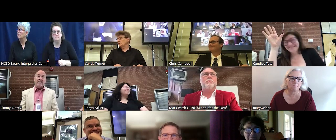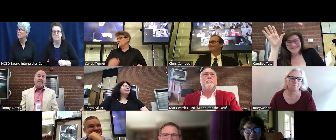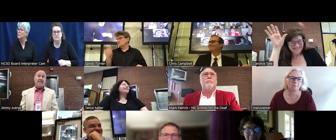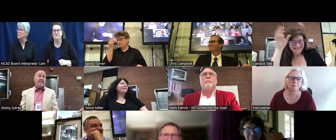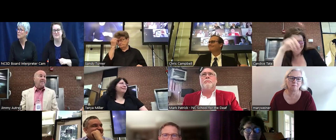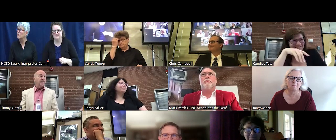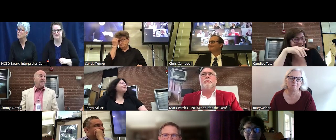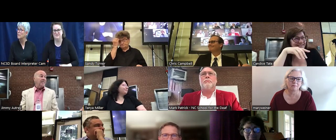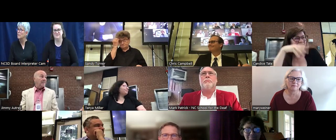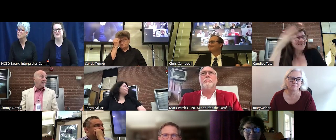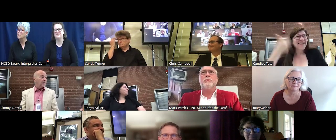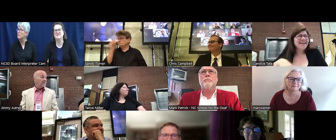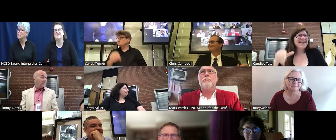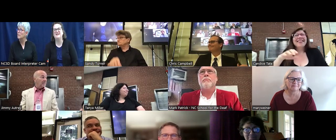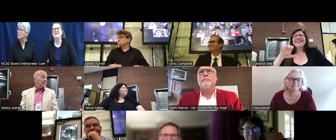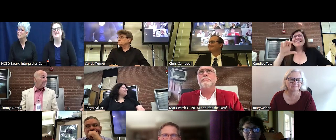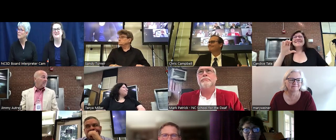Candace?